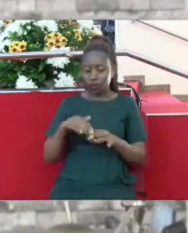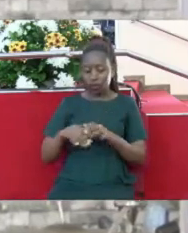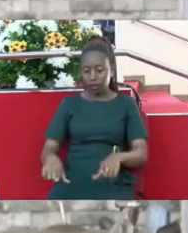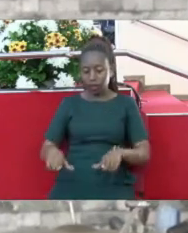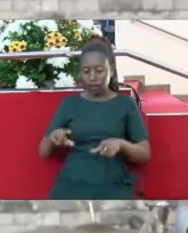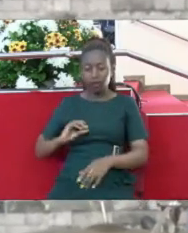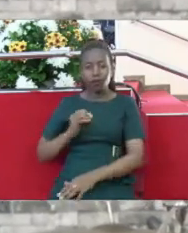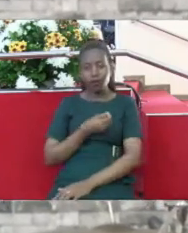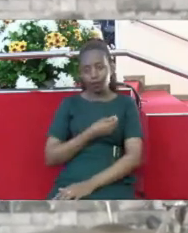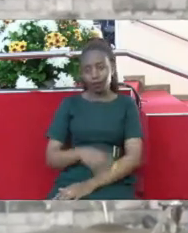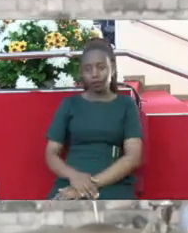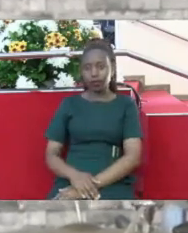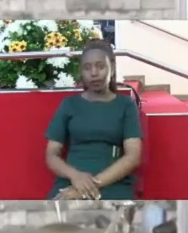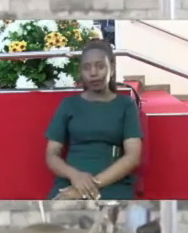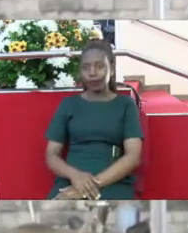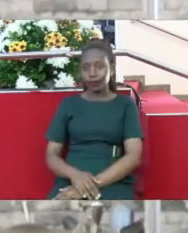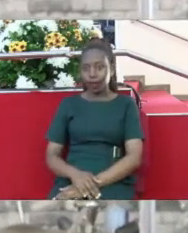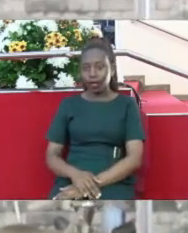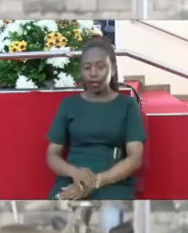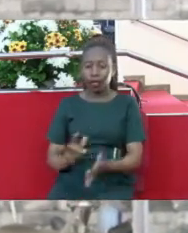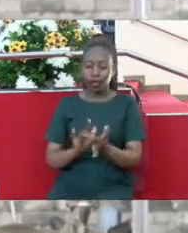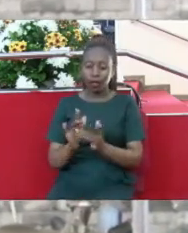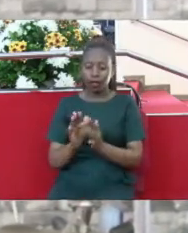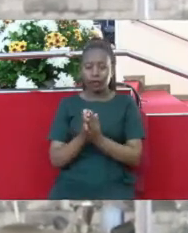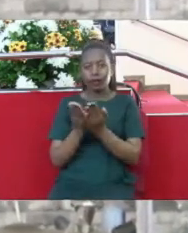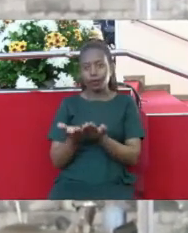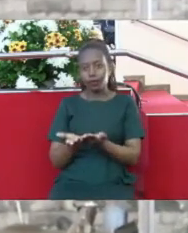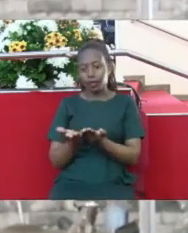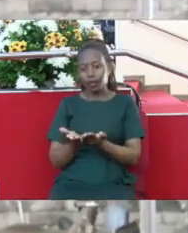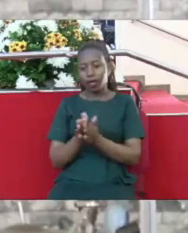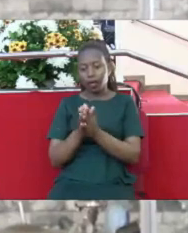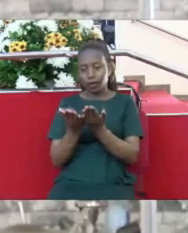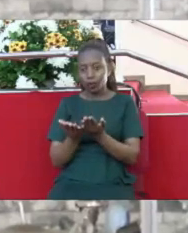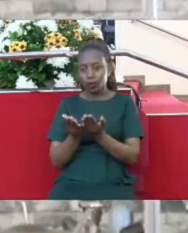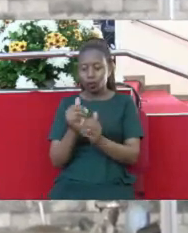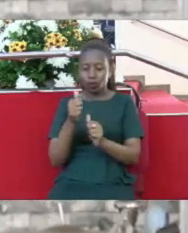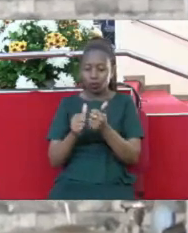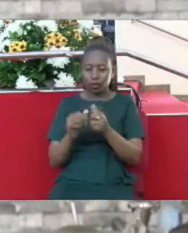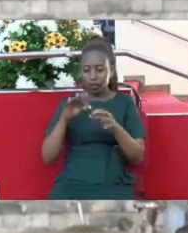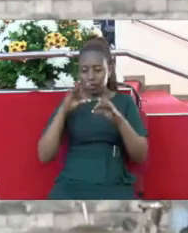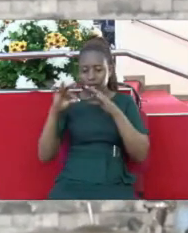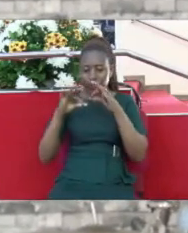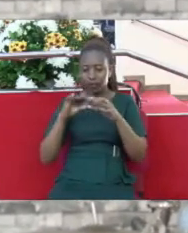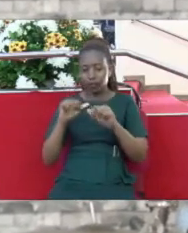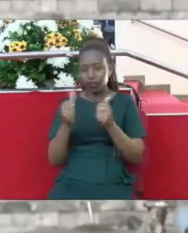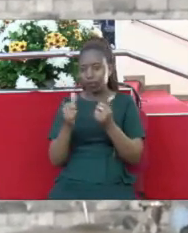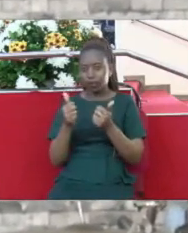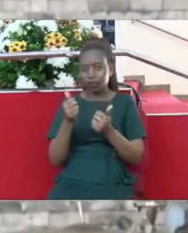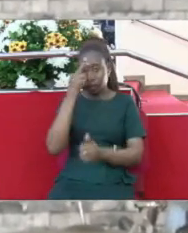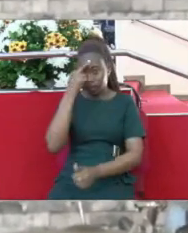mwetu. Looking at scriptures, the book that allows us to get into that space is the book of Romans. Kitabu cha Warumi ndio kinatusaidia